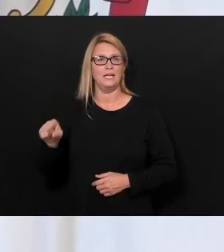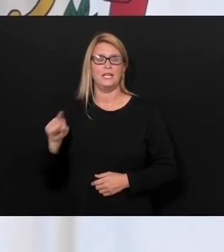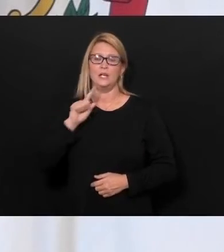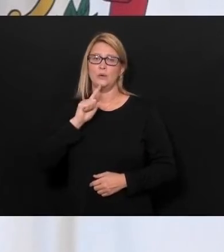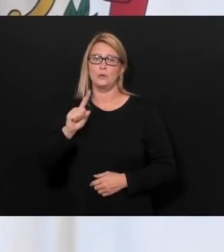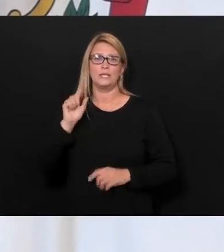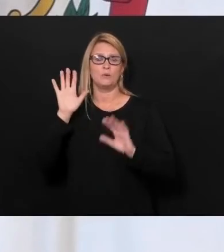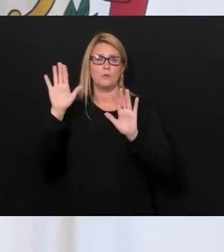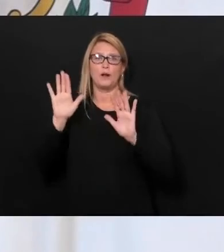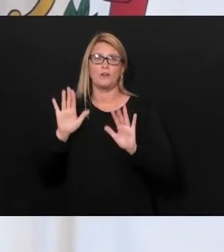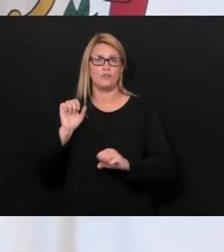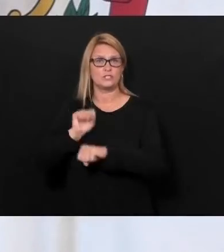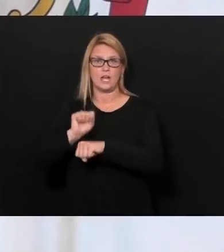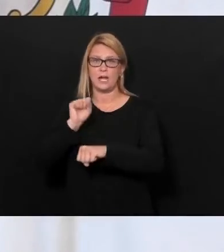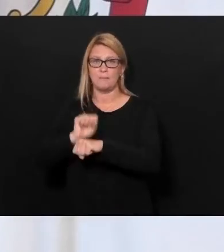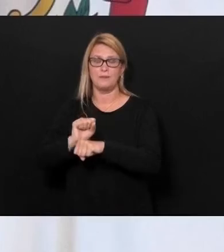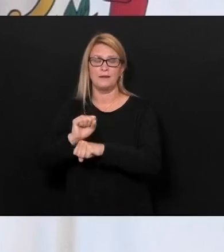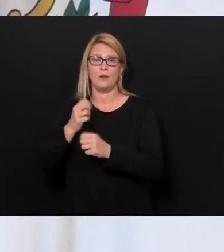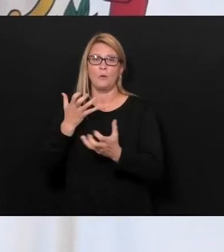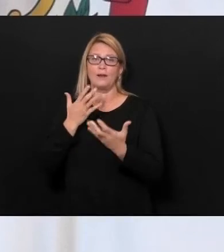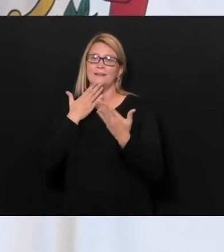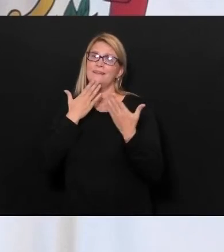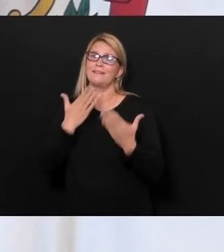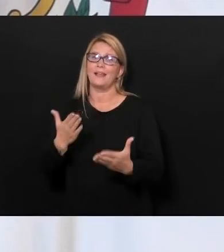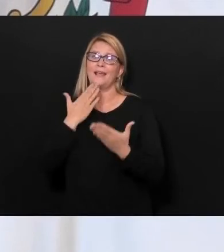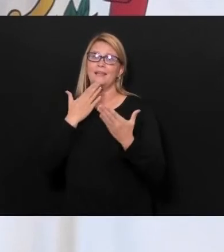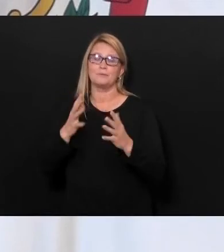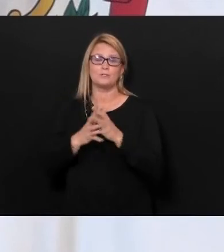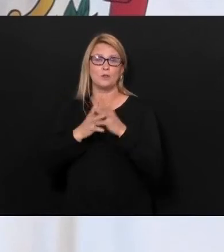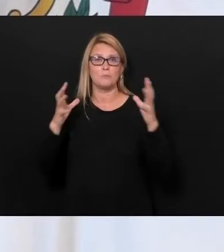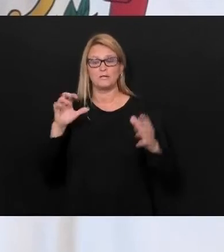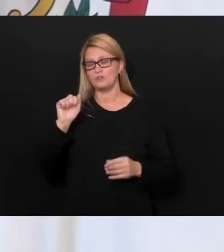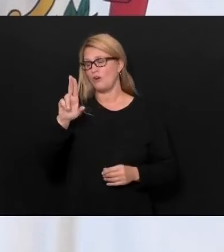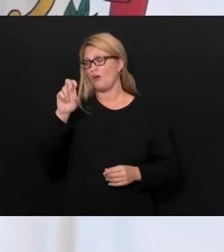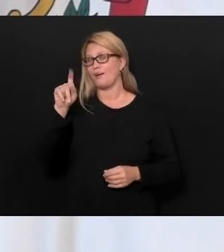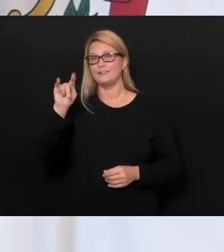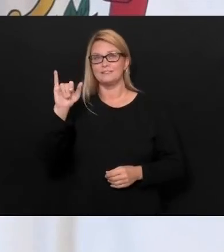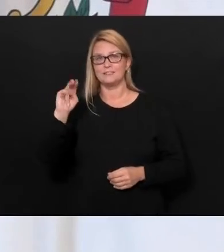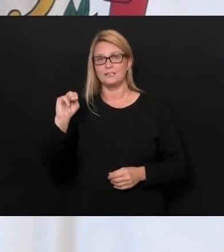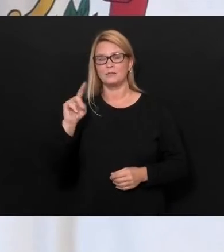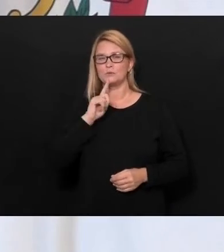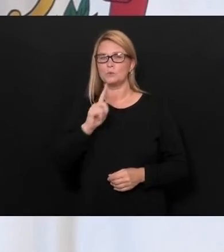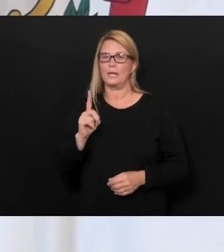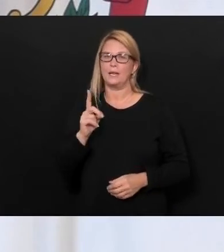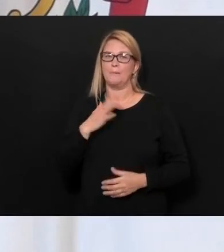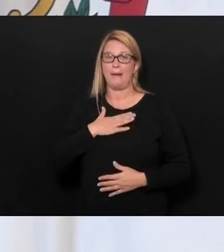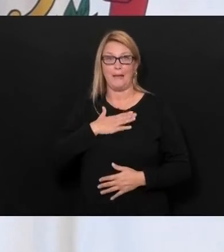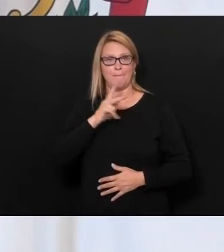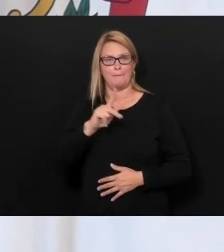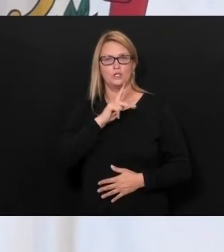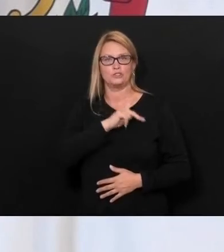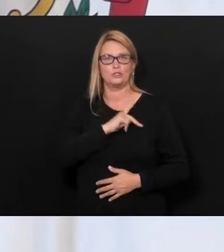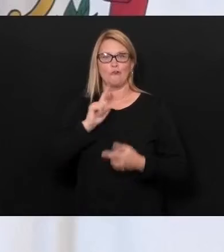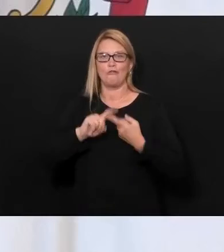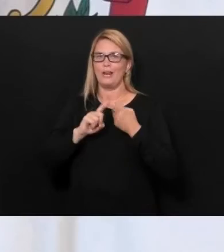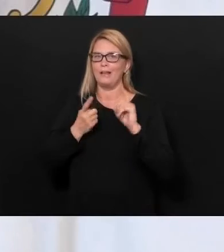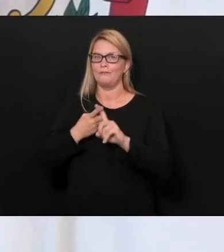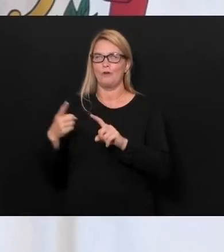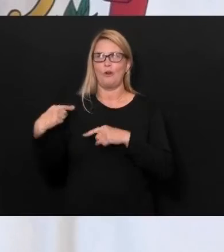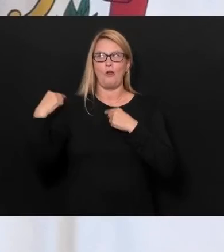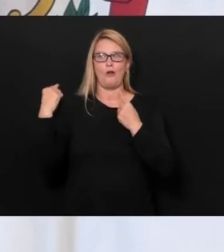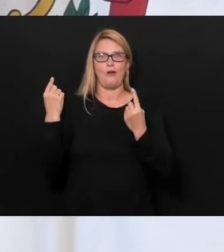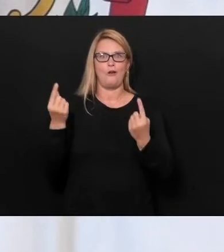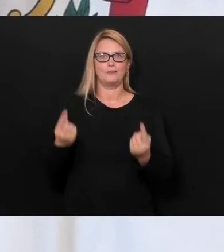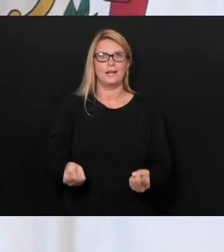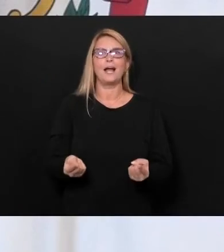did, and I can never thank him enough. Austin has been a lifelong personal friend, and we've known each other